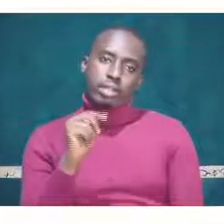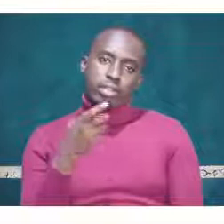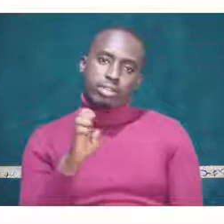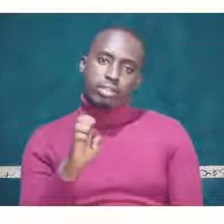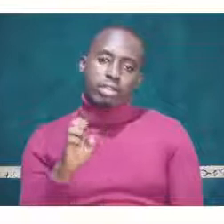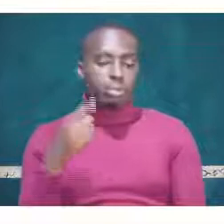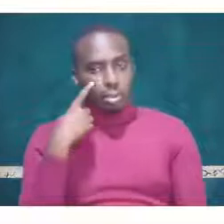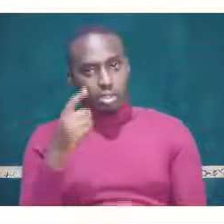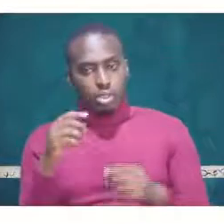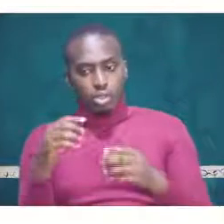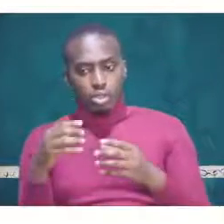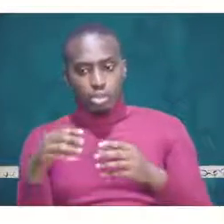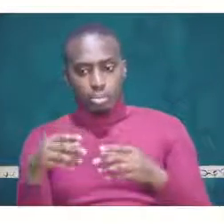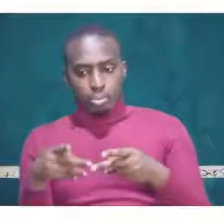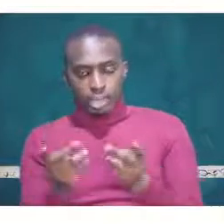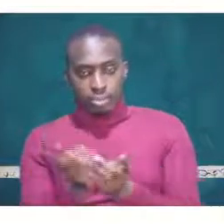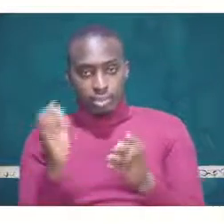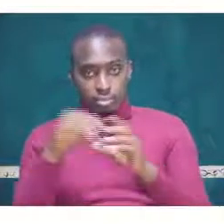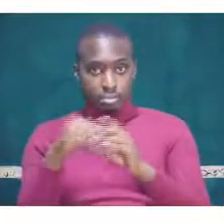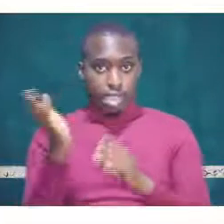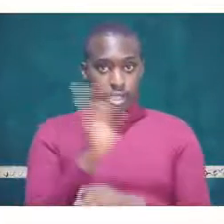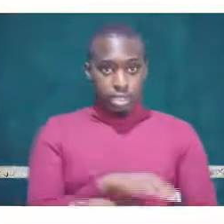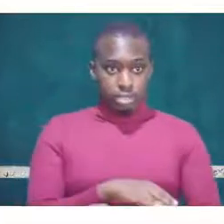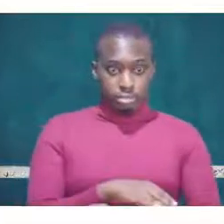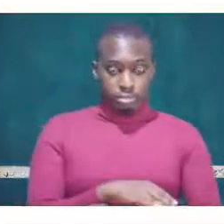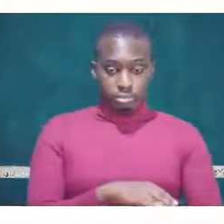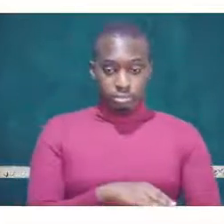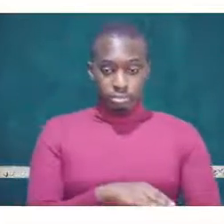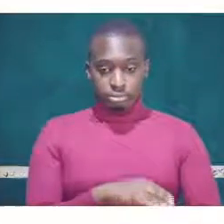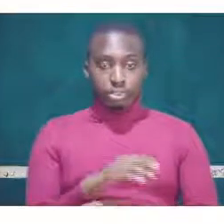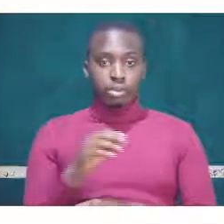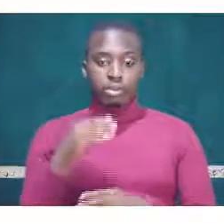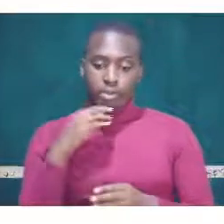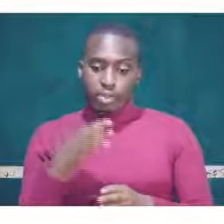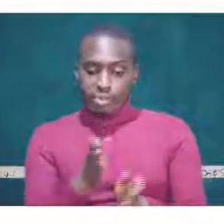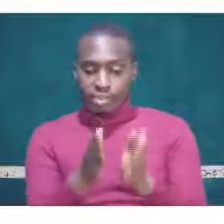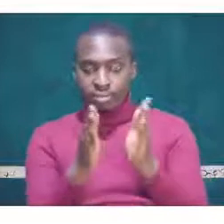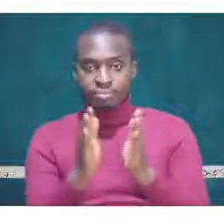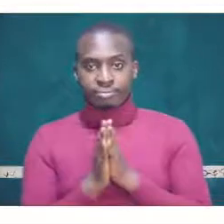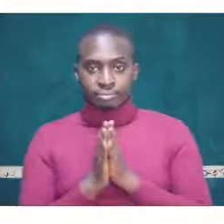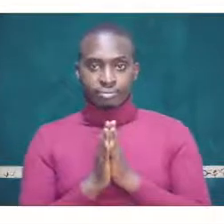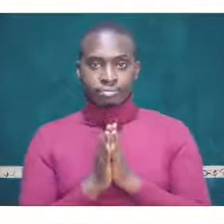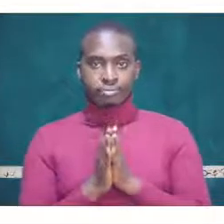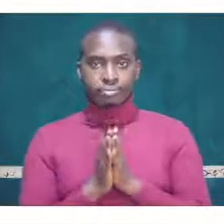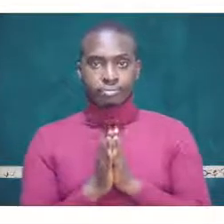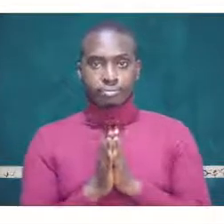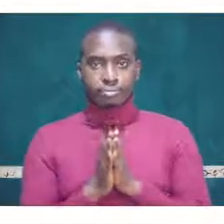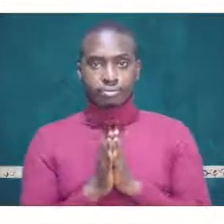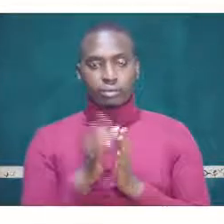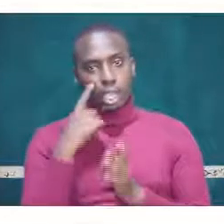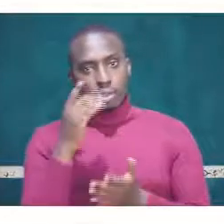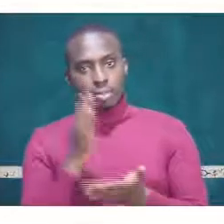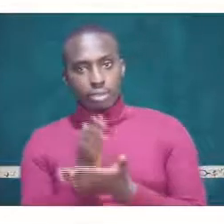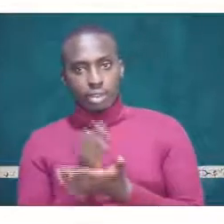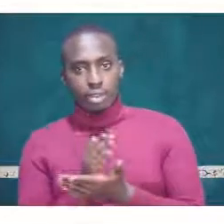swamp areas where water is drained back into the river, a drainage system. You have ever seen